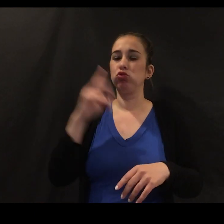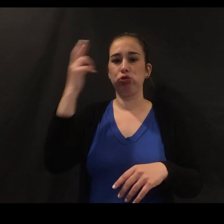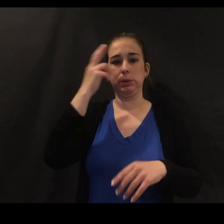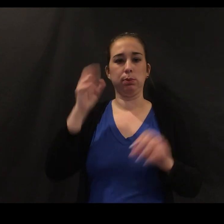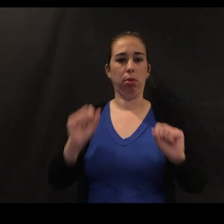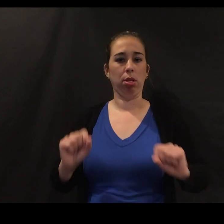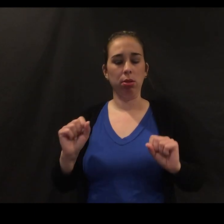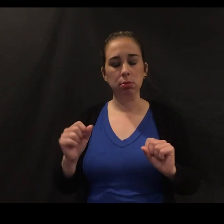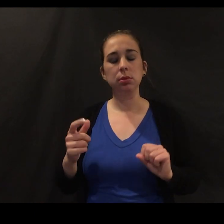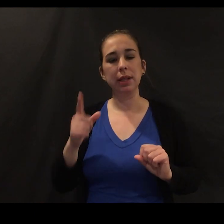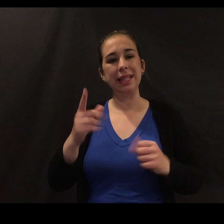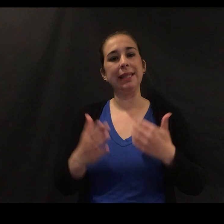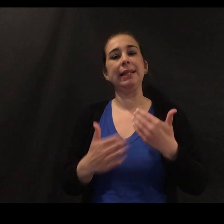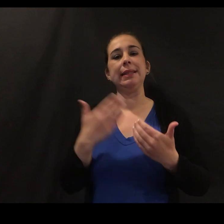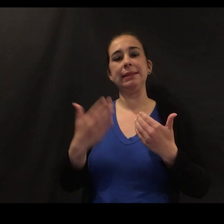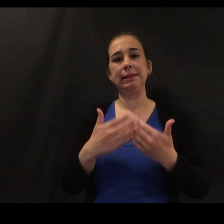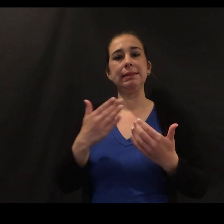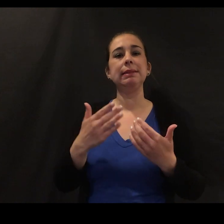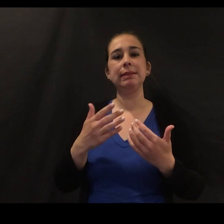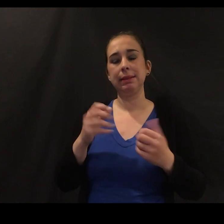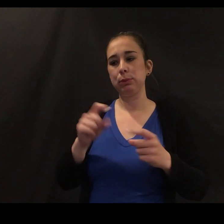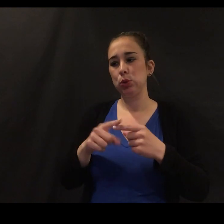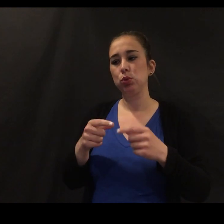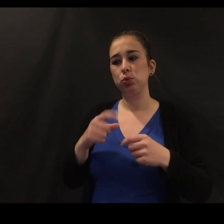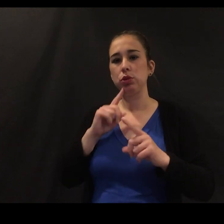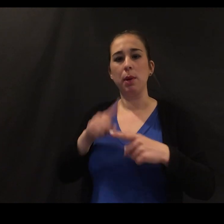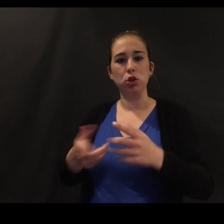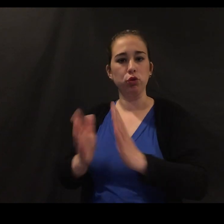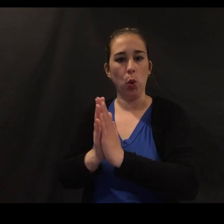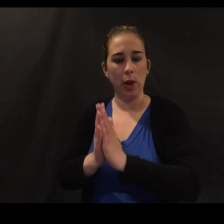easily entreated. Let's go to number 6.